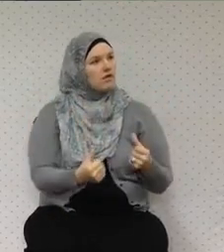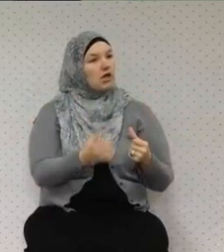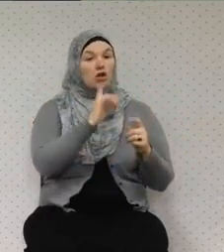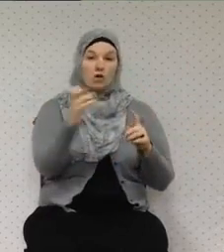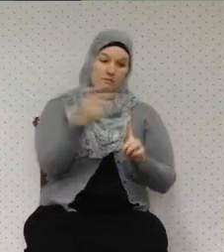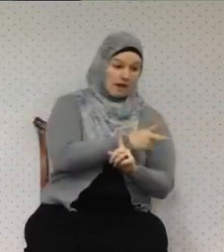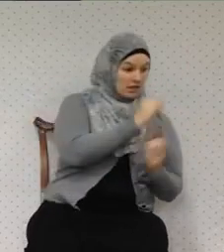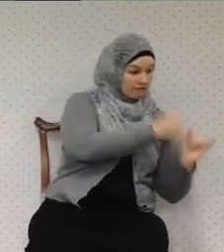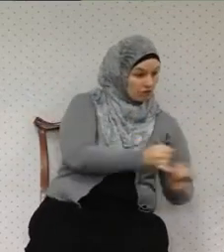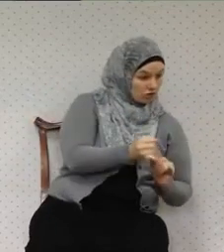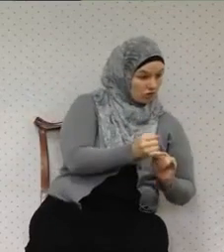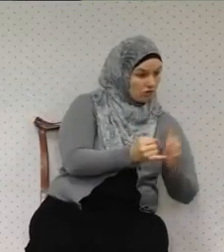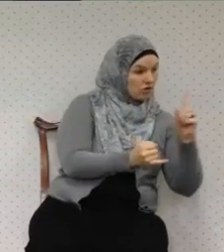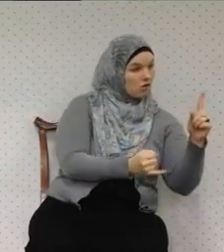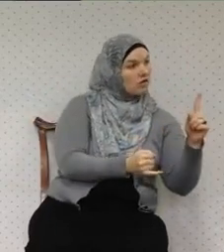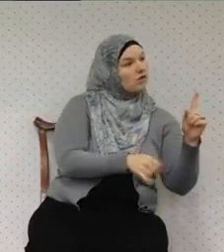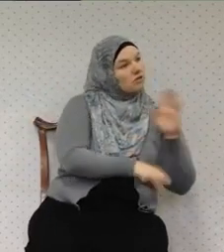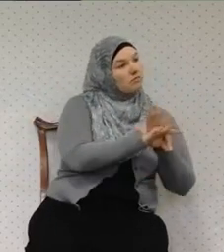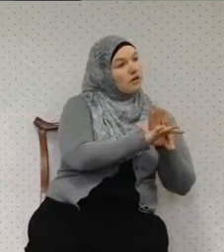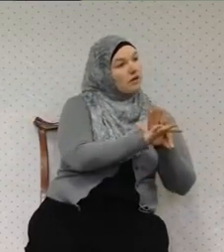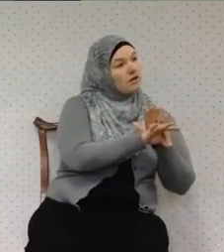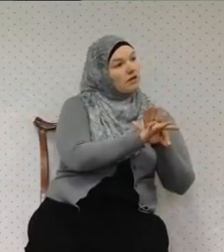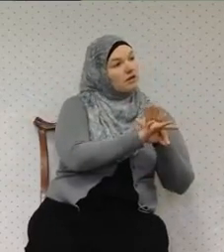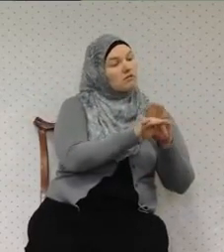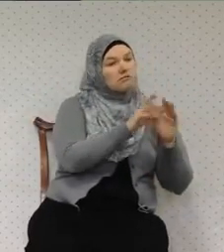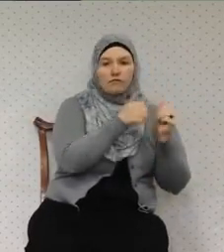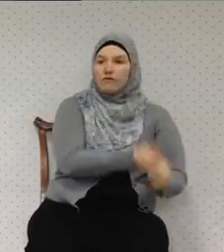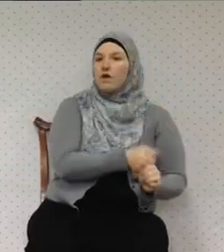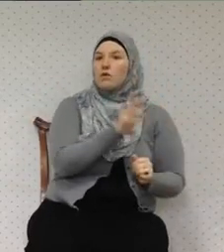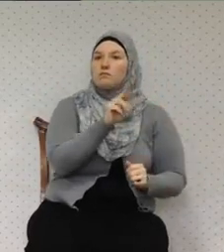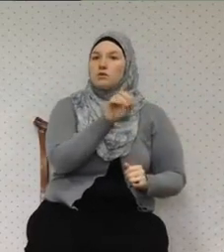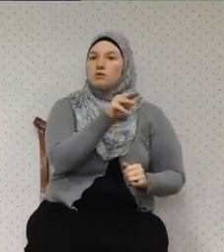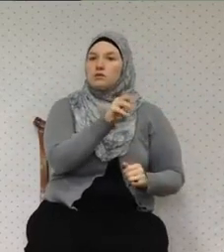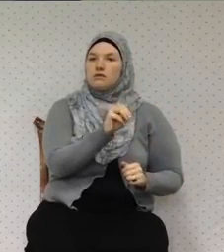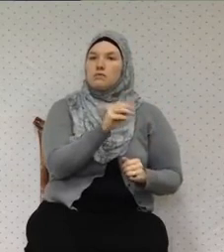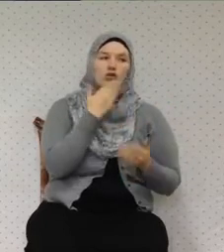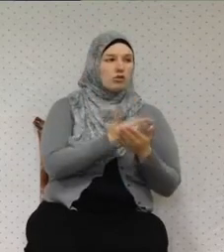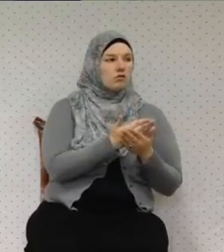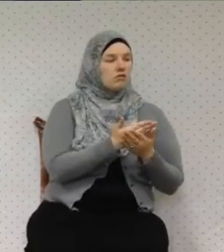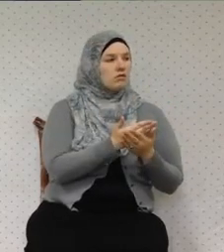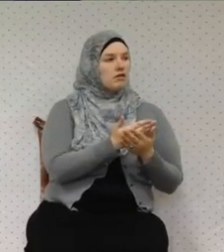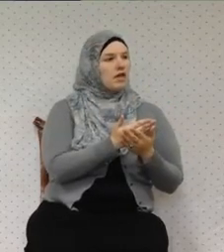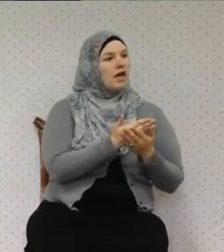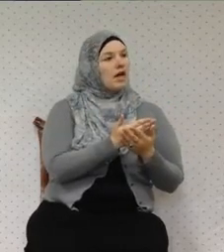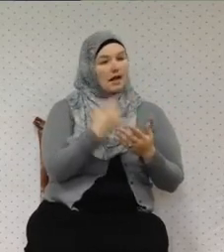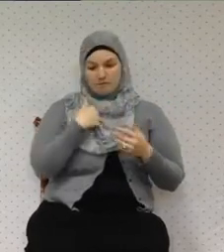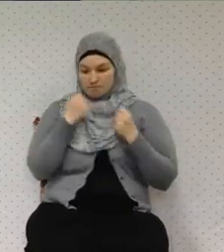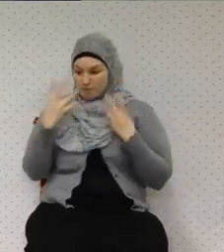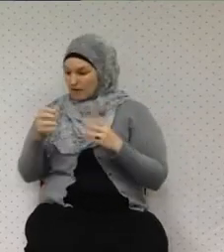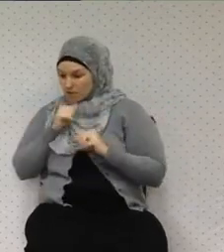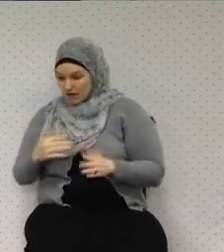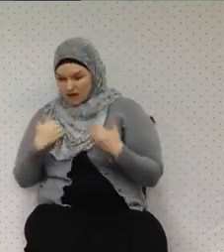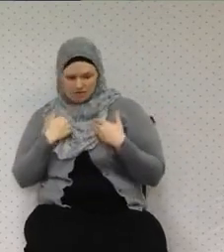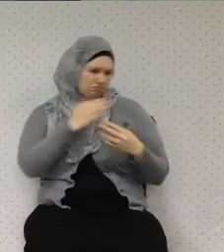to the individual to choose to stick with the Muslims and to share whatever he has of